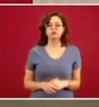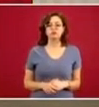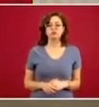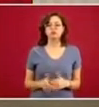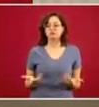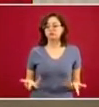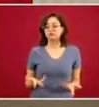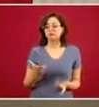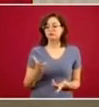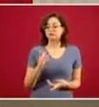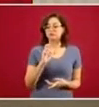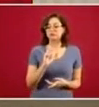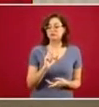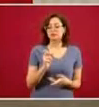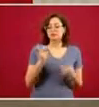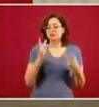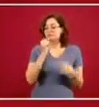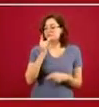following days.